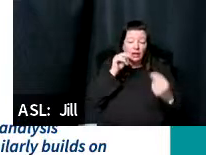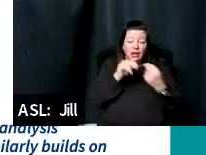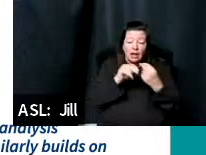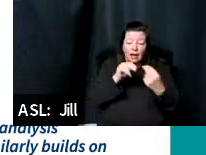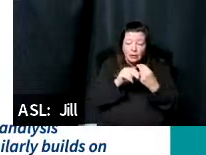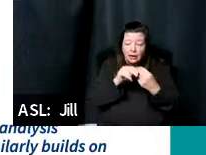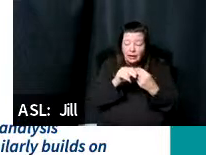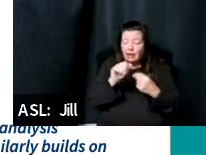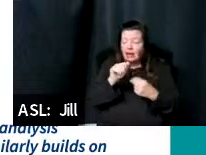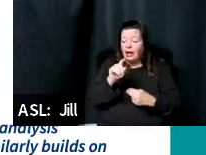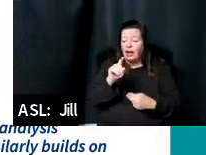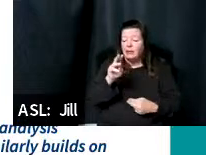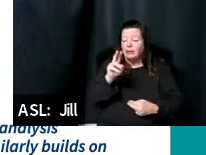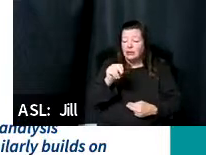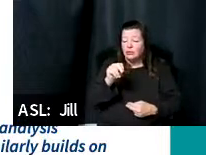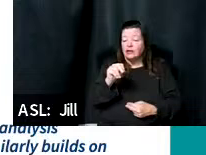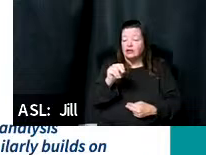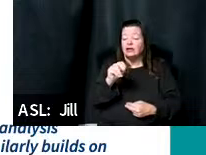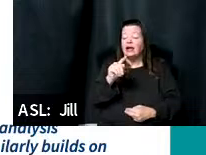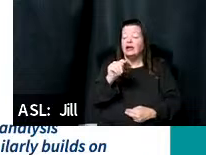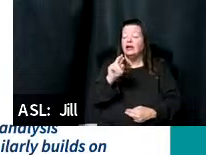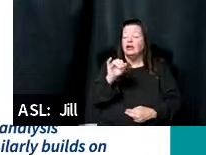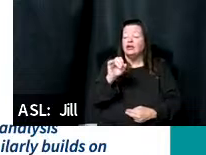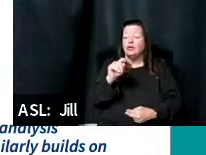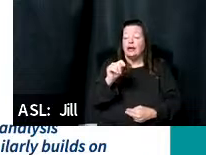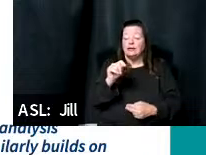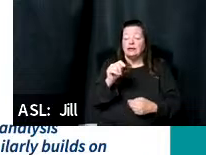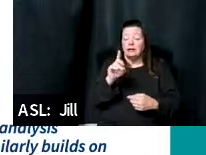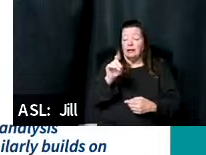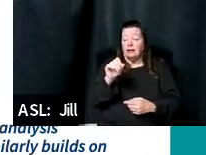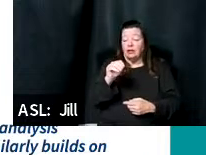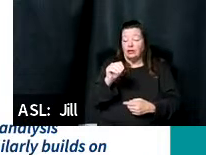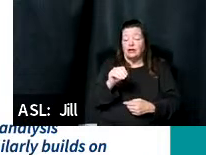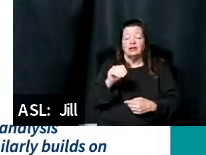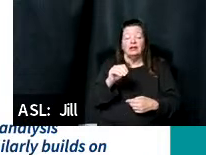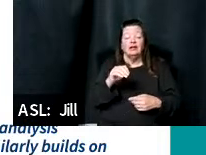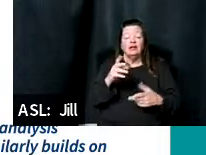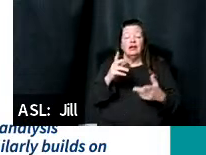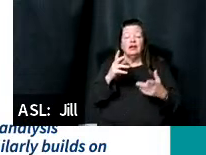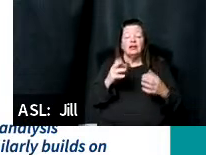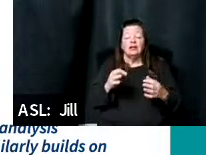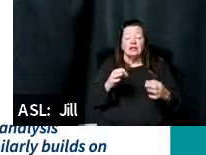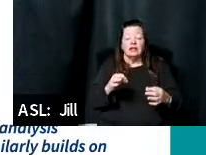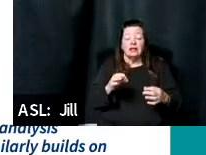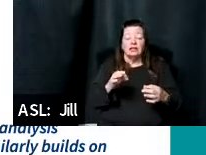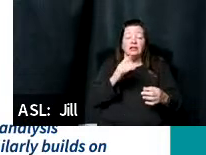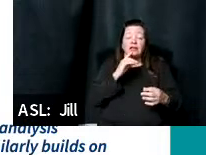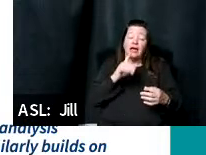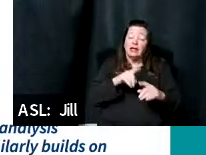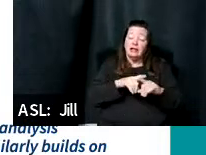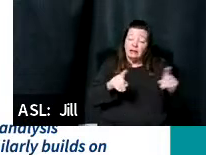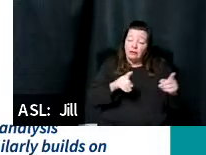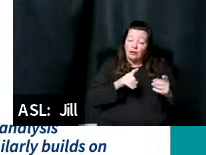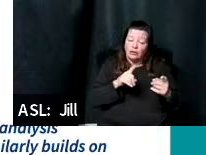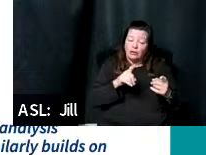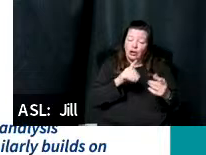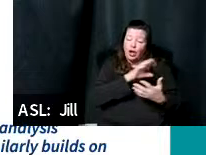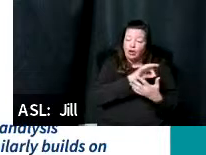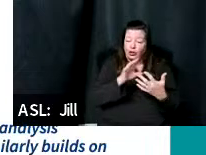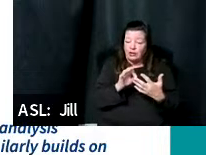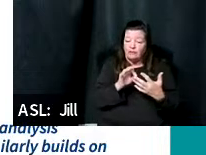Administration. The 2011 record of decision arrived at a locally preferred alternative.